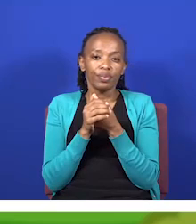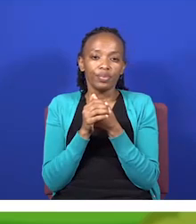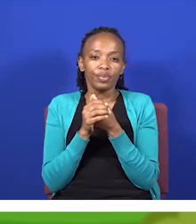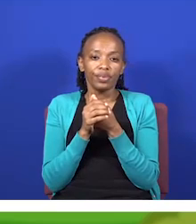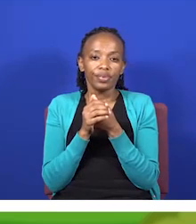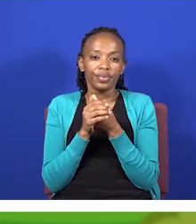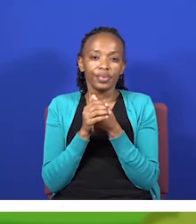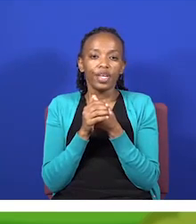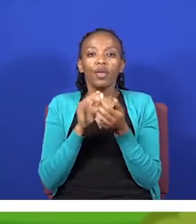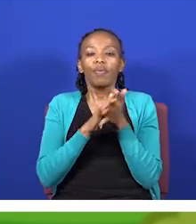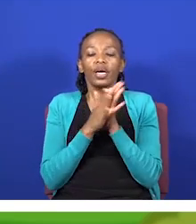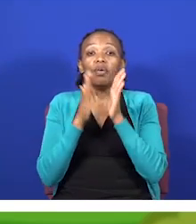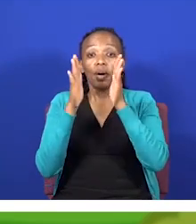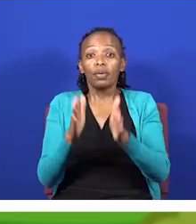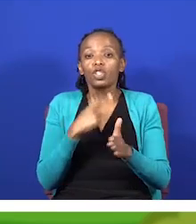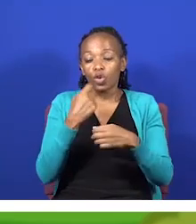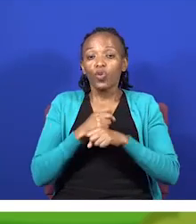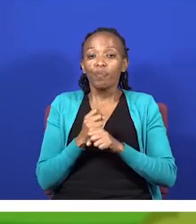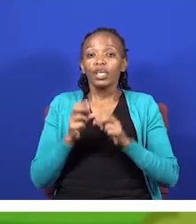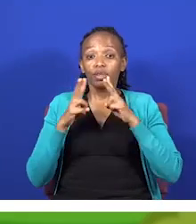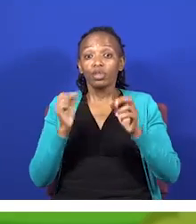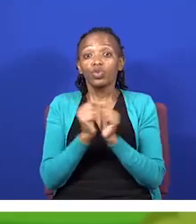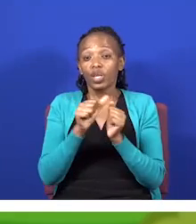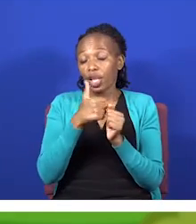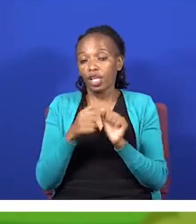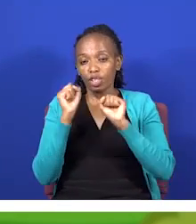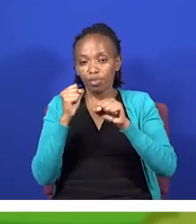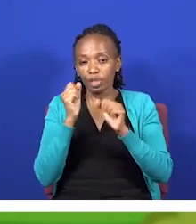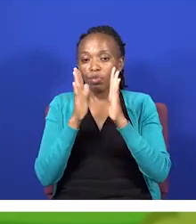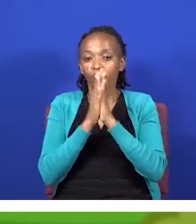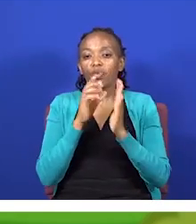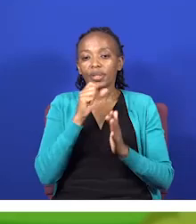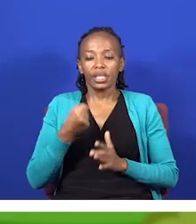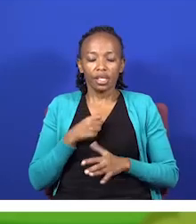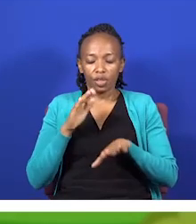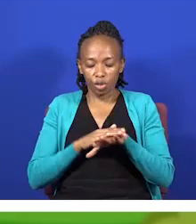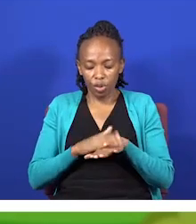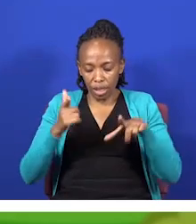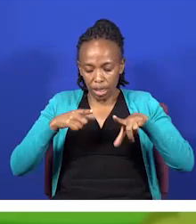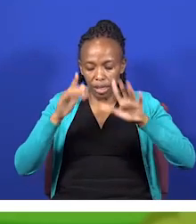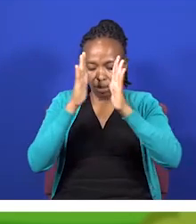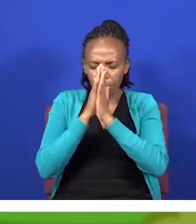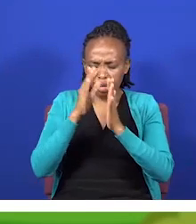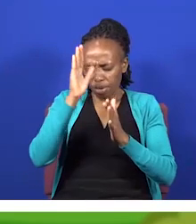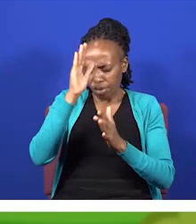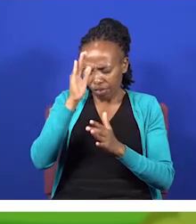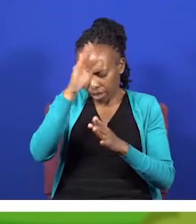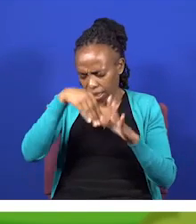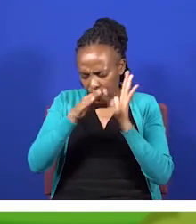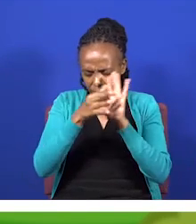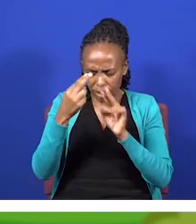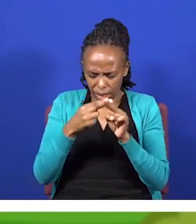be a person who makes peace with others. Can we pray, boys and girls? Good, let's pray. Father, in Jesus'